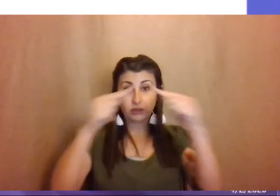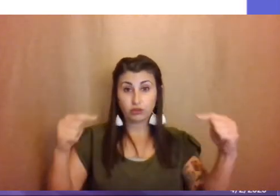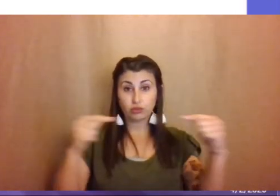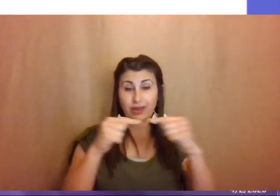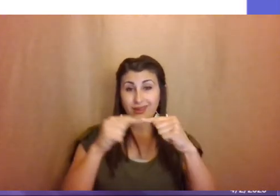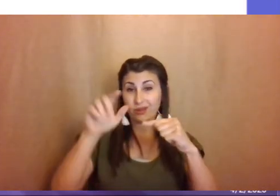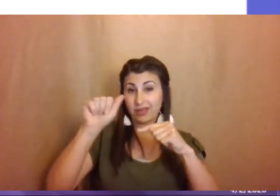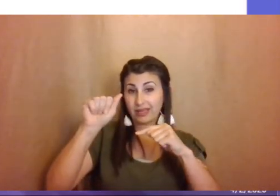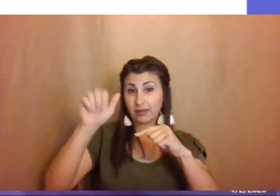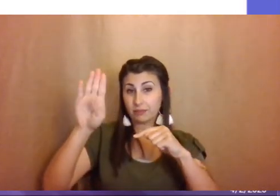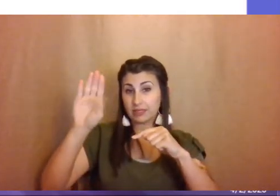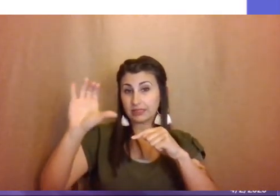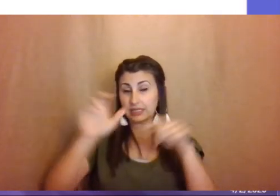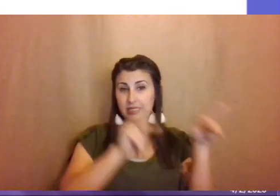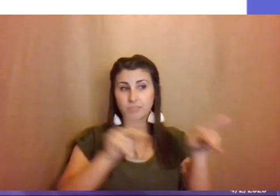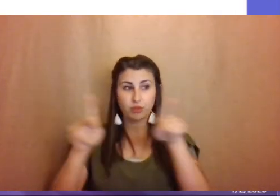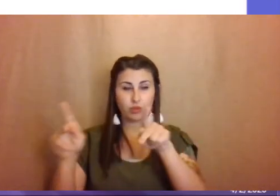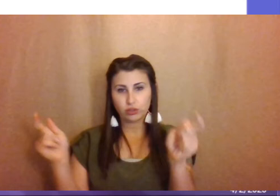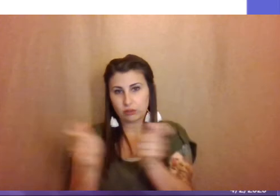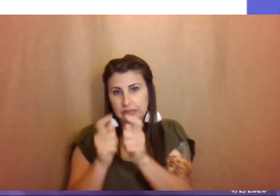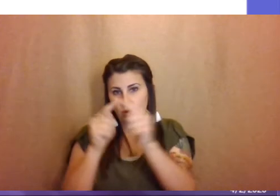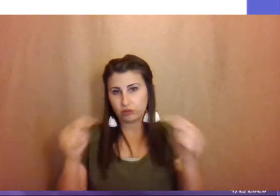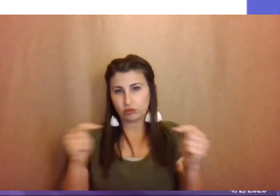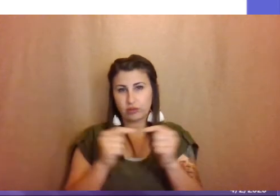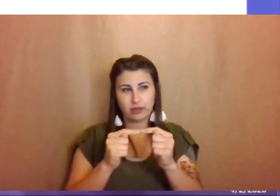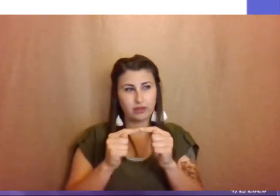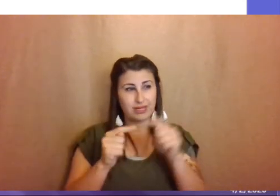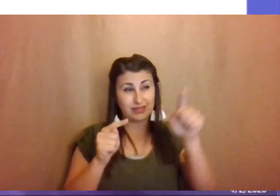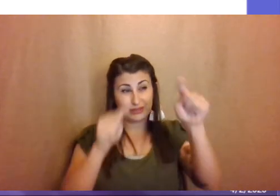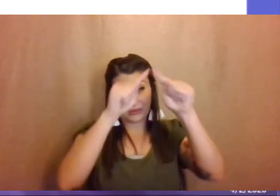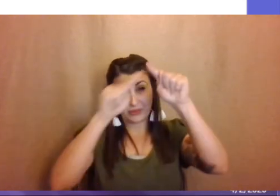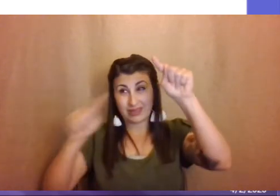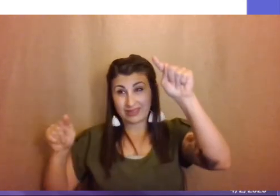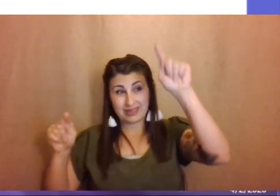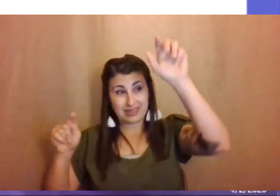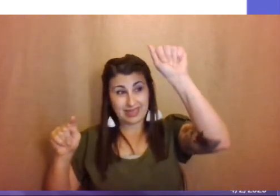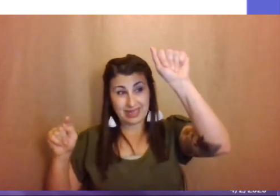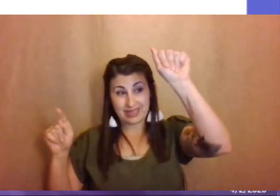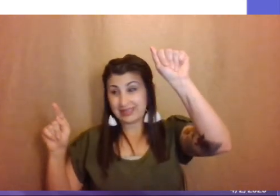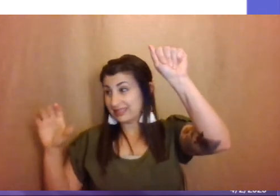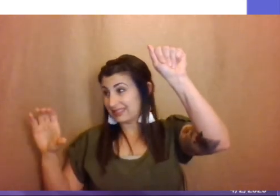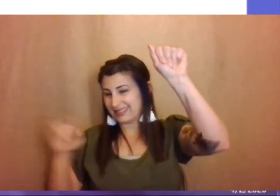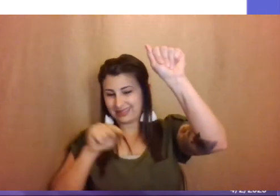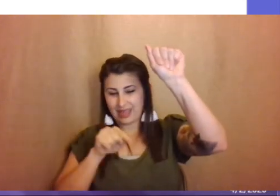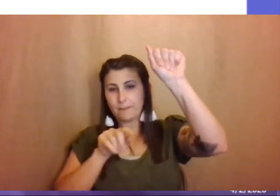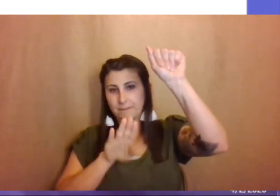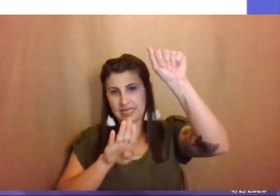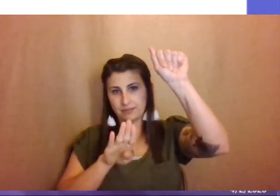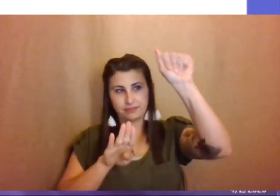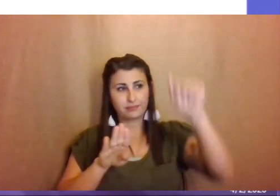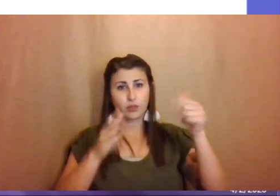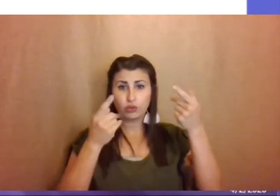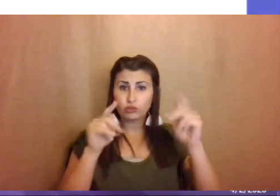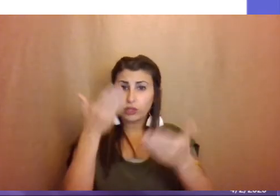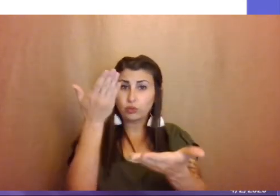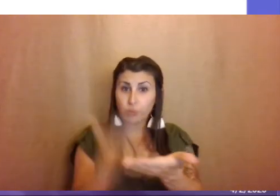is proportional to the smaller triangle. A, here's C, and this must be B right here.